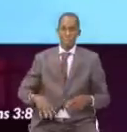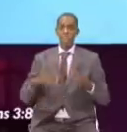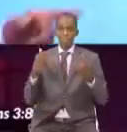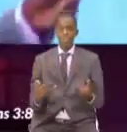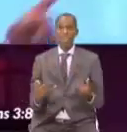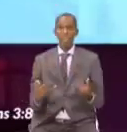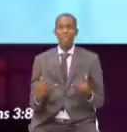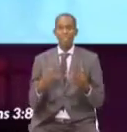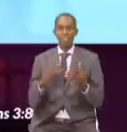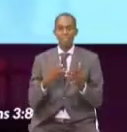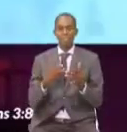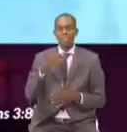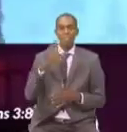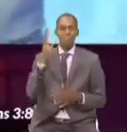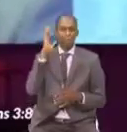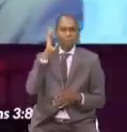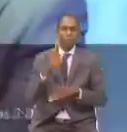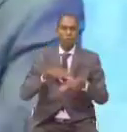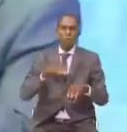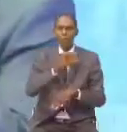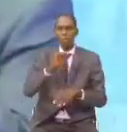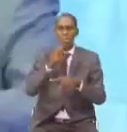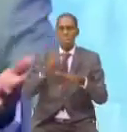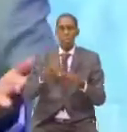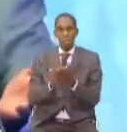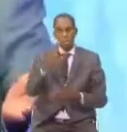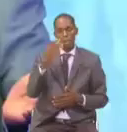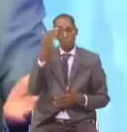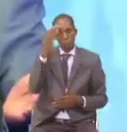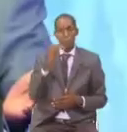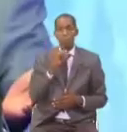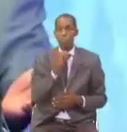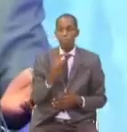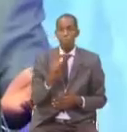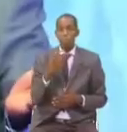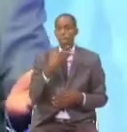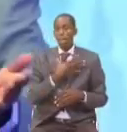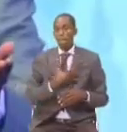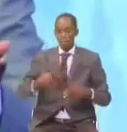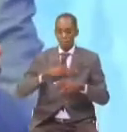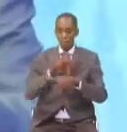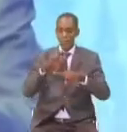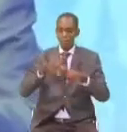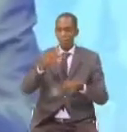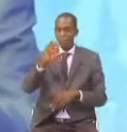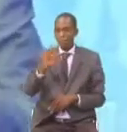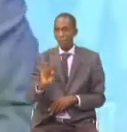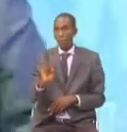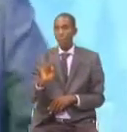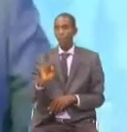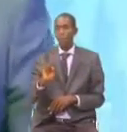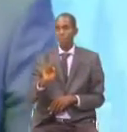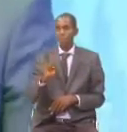says, thou shalt call a nation that thou knowest not, and nations plural, and nations